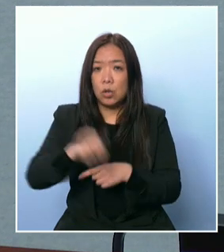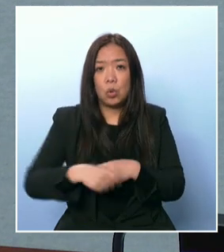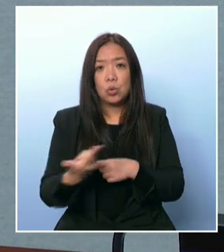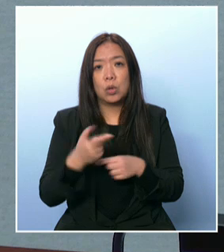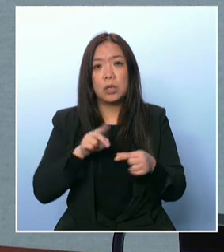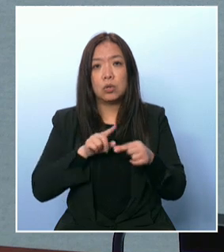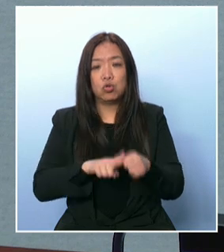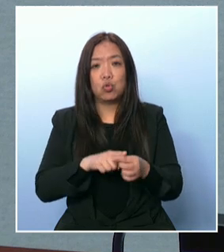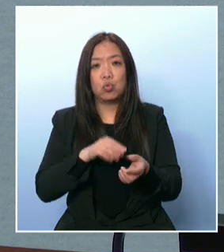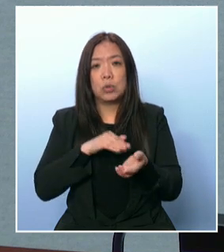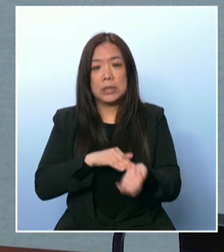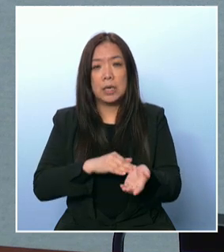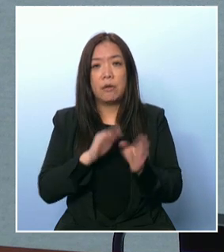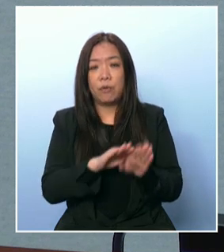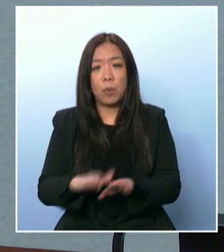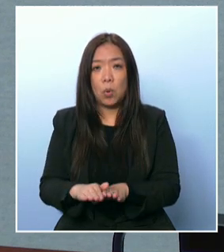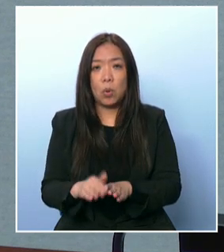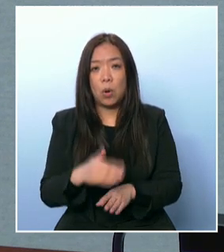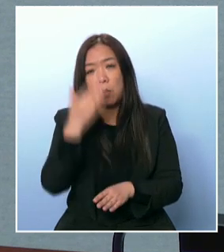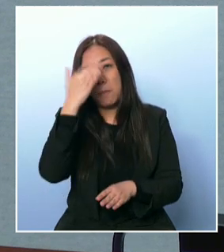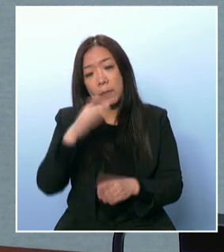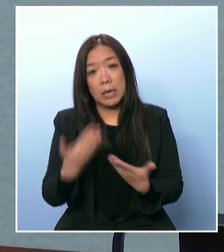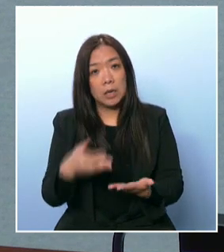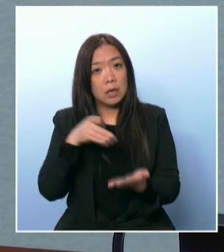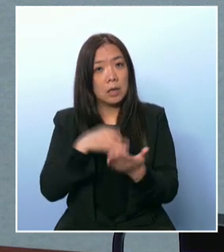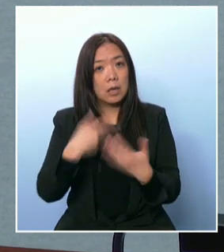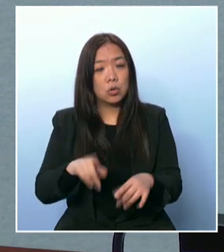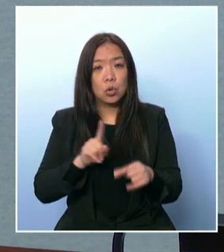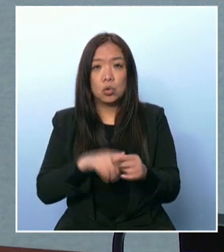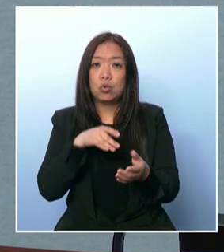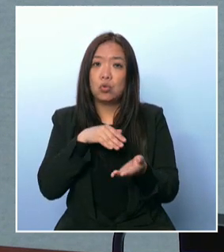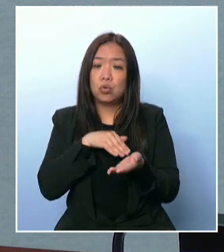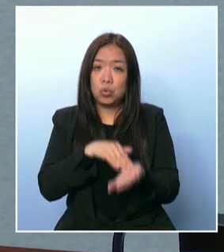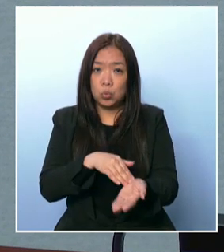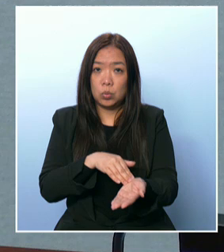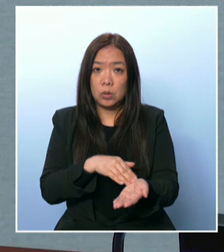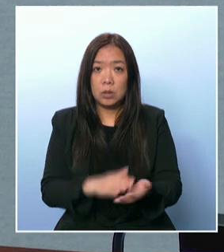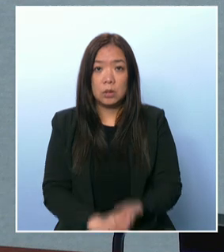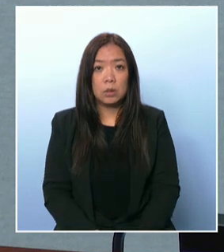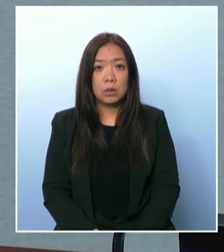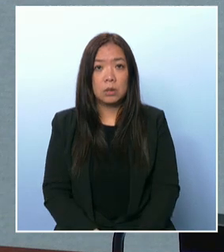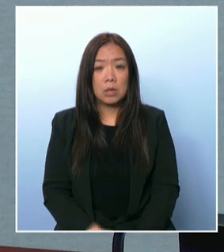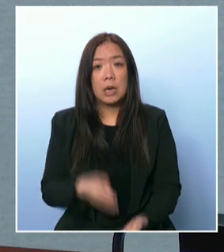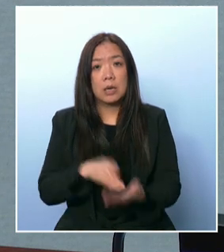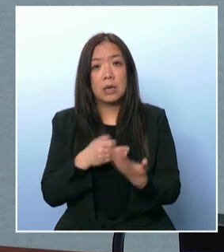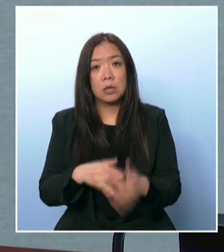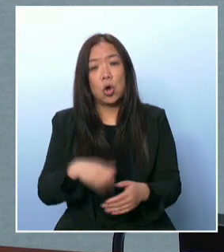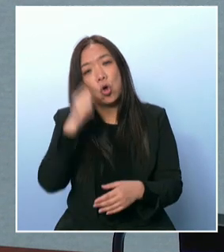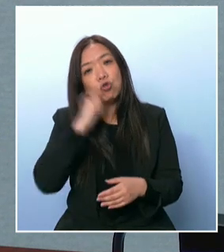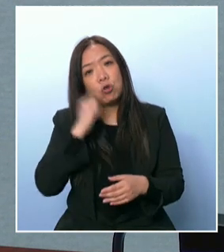It shows that with the government support, more members of the public are making use of Chinese medicine